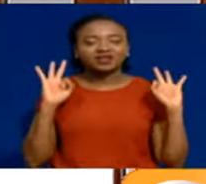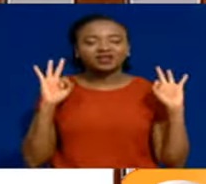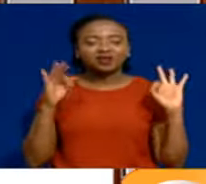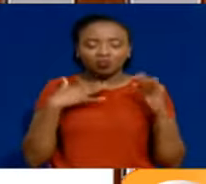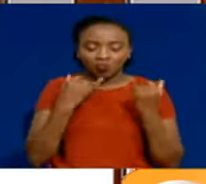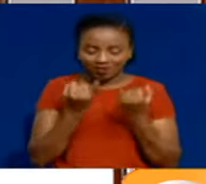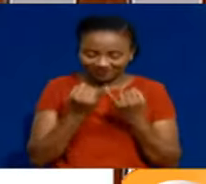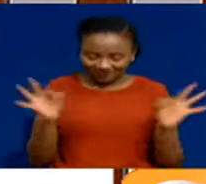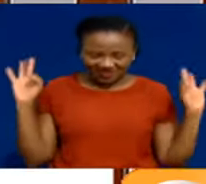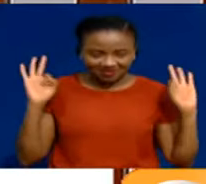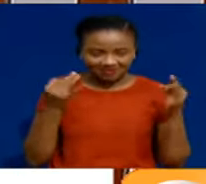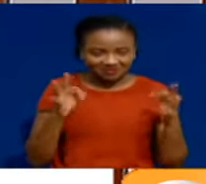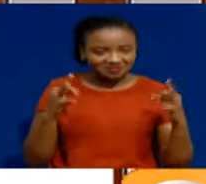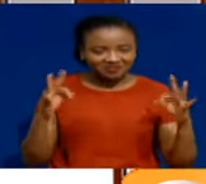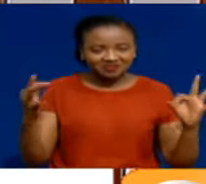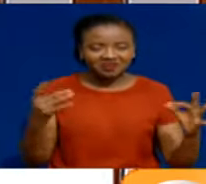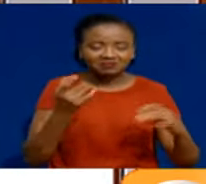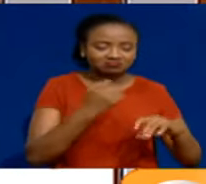and pull,